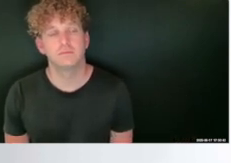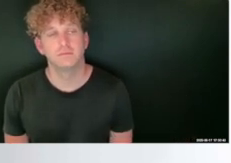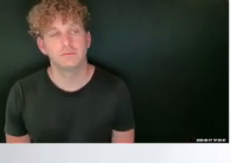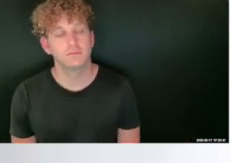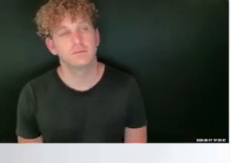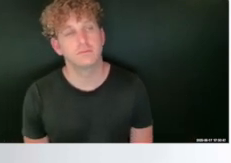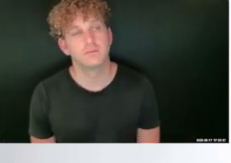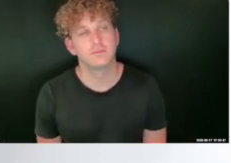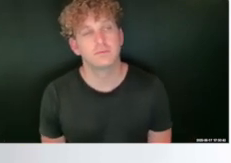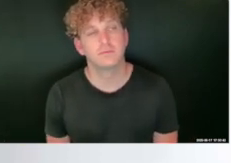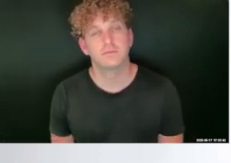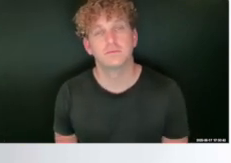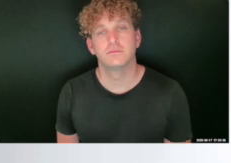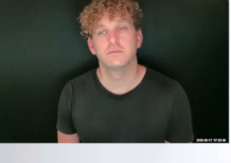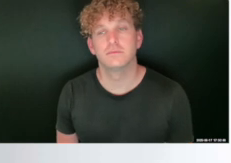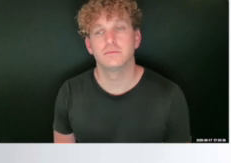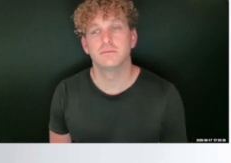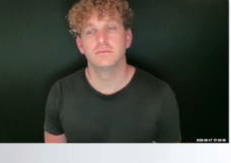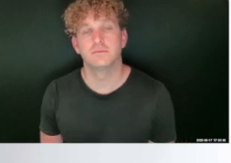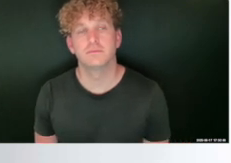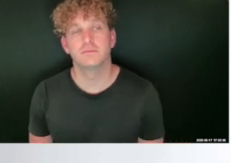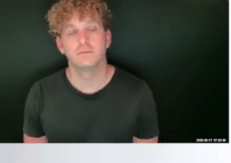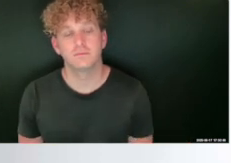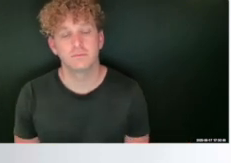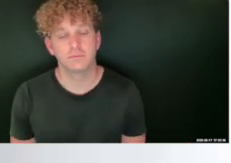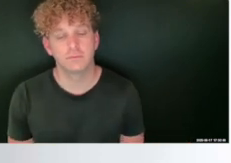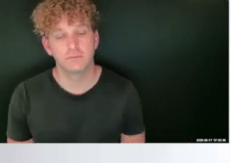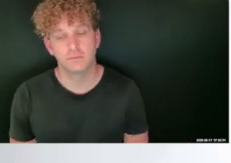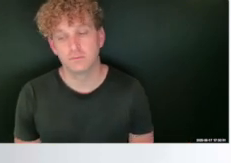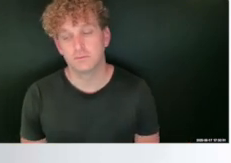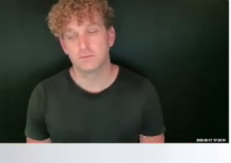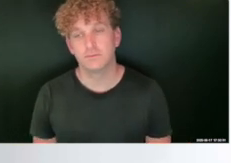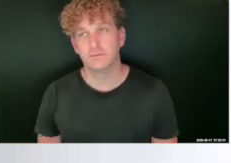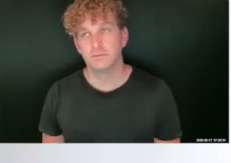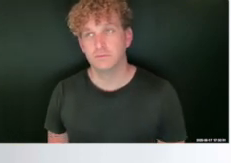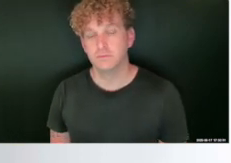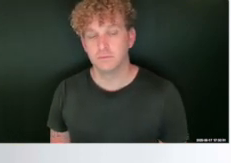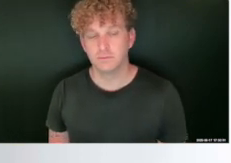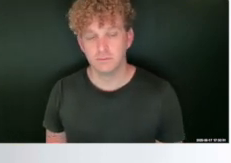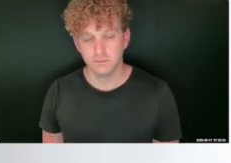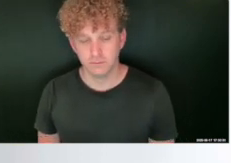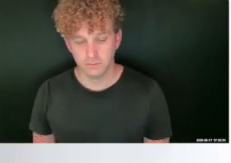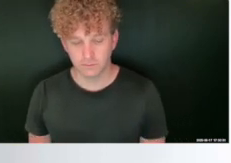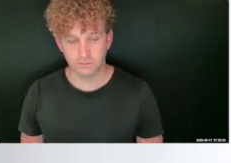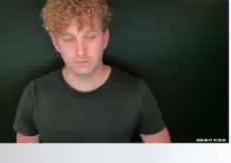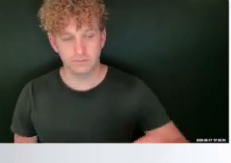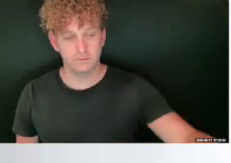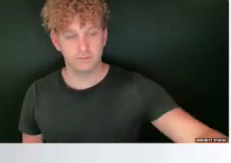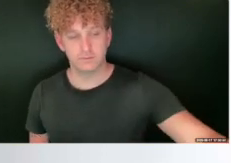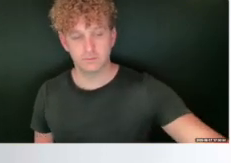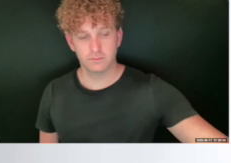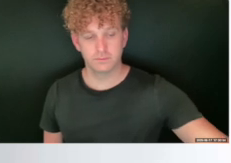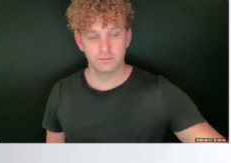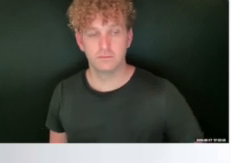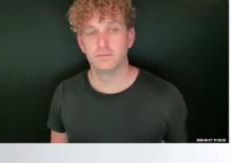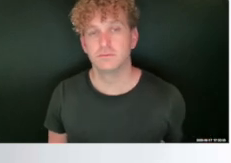goods and services, such as grocery shopping, medical appointments, and other important errands or social visits.